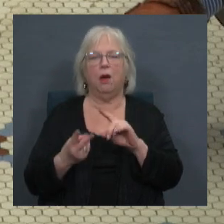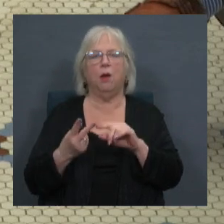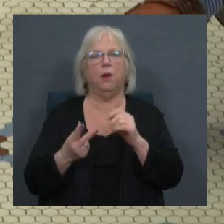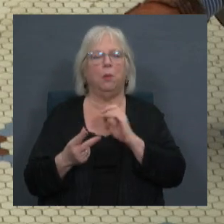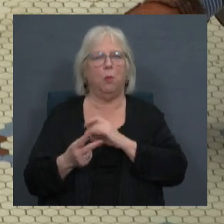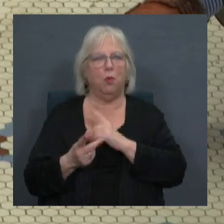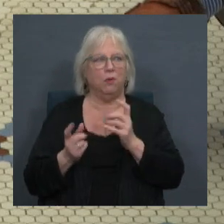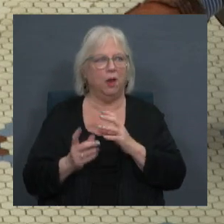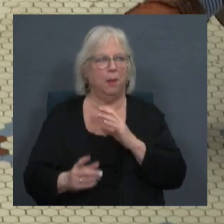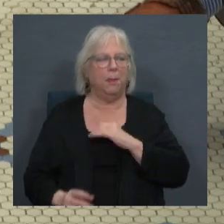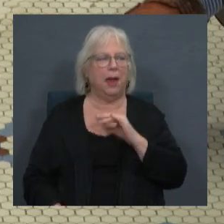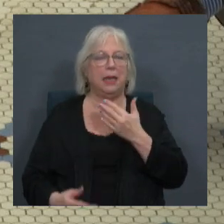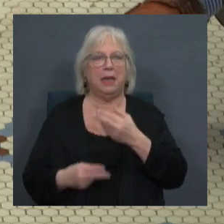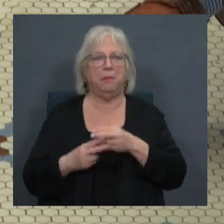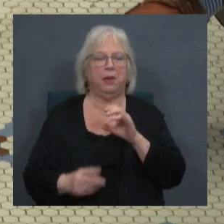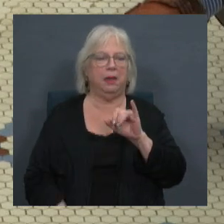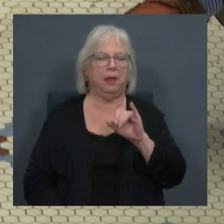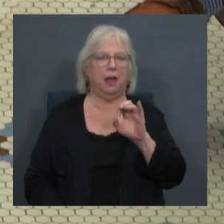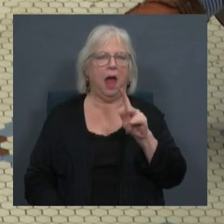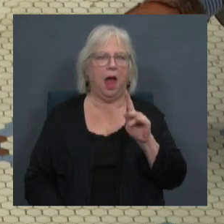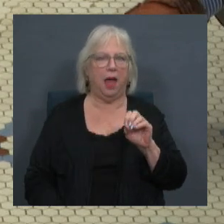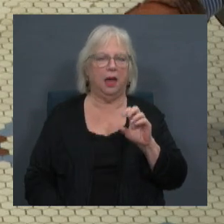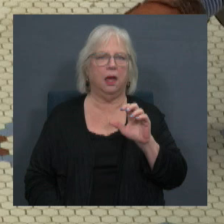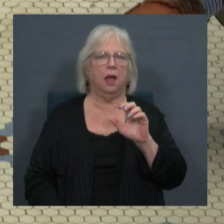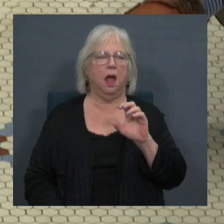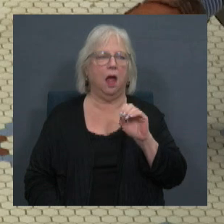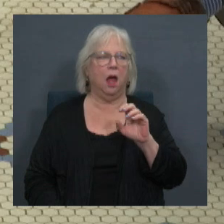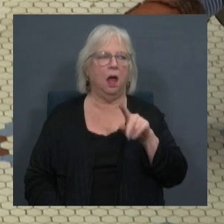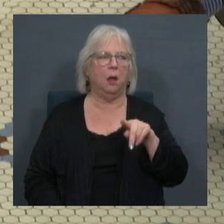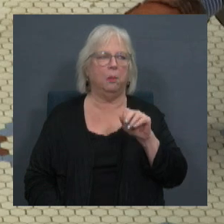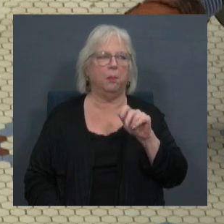My name is Ike Opala, and